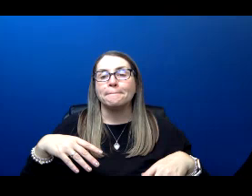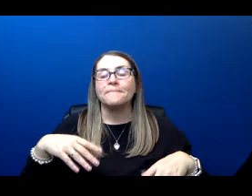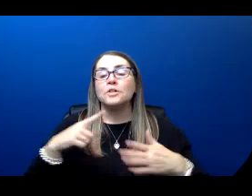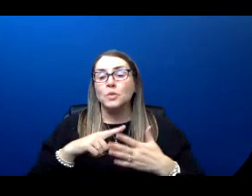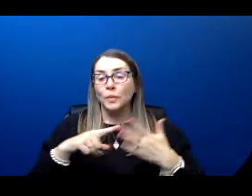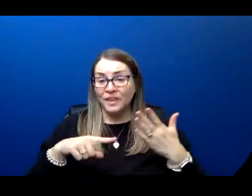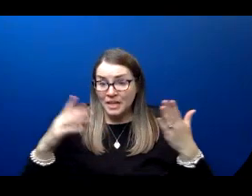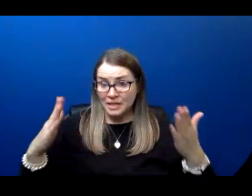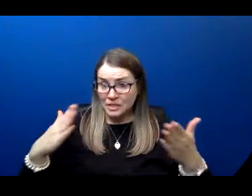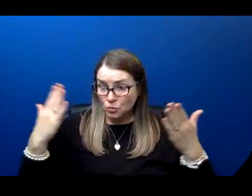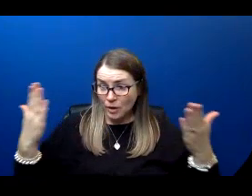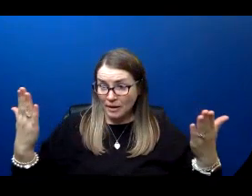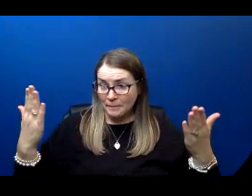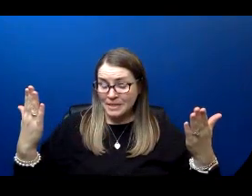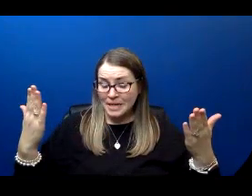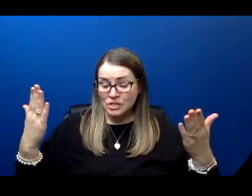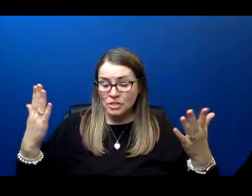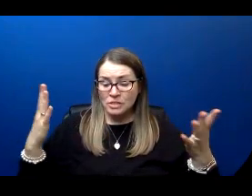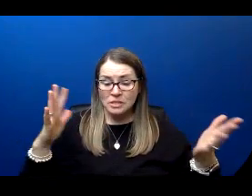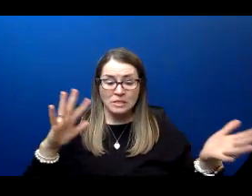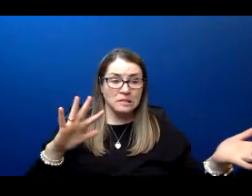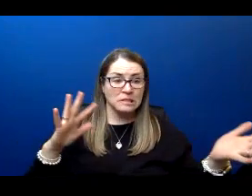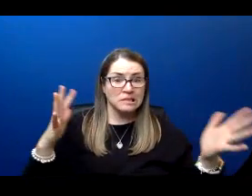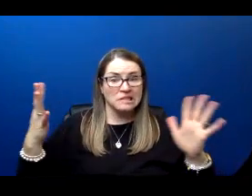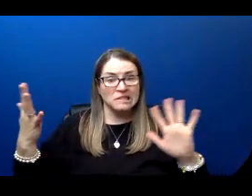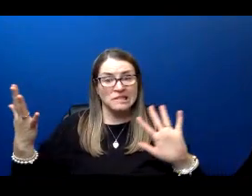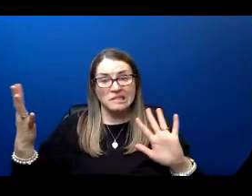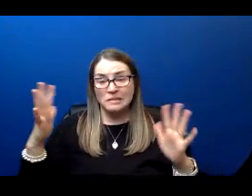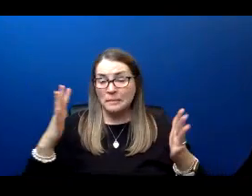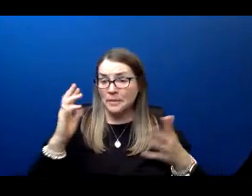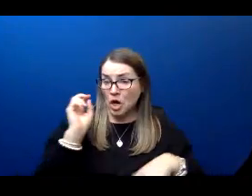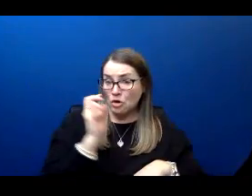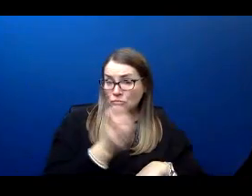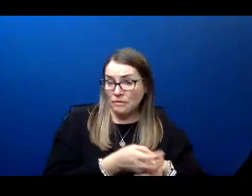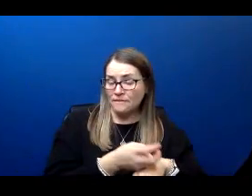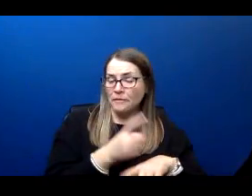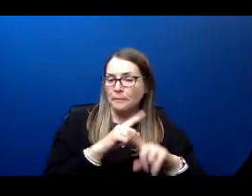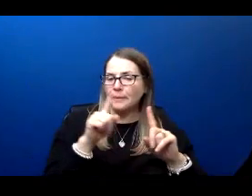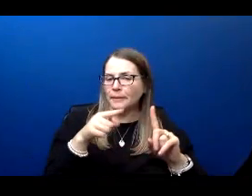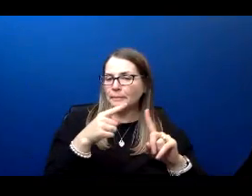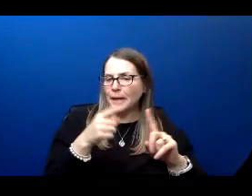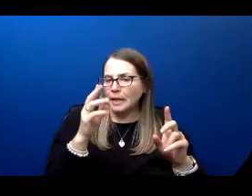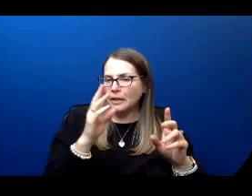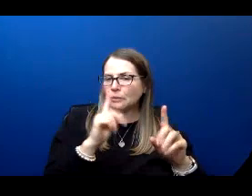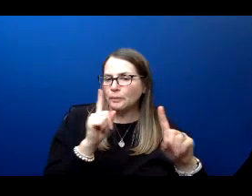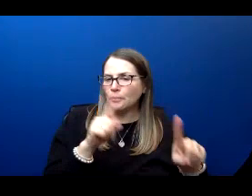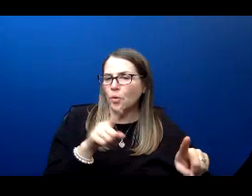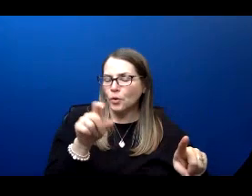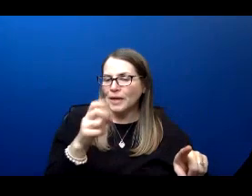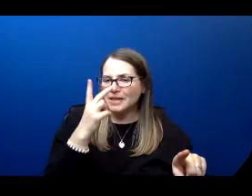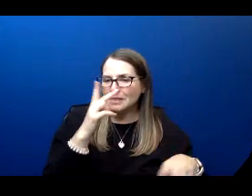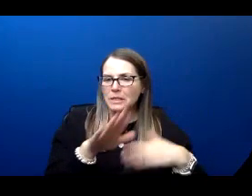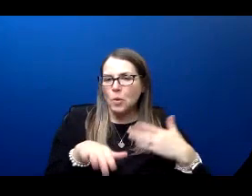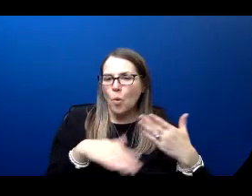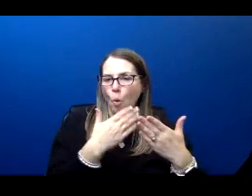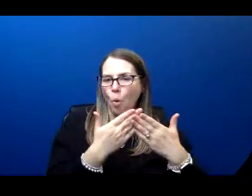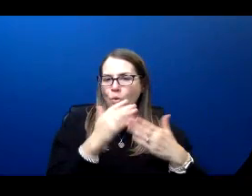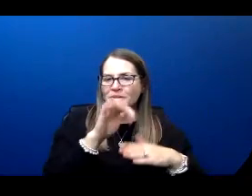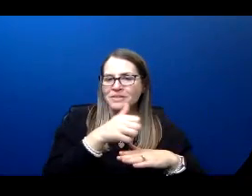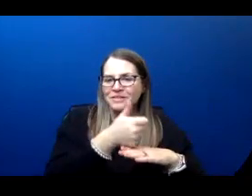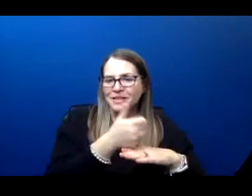recommendations may seem a little bit, broad right now, but in the main report, you're gonna be able to see like the whole set